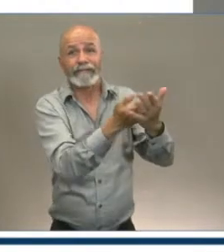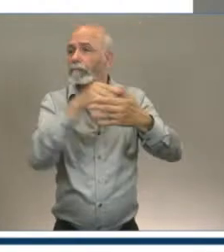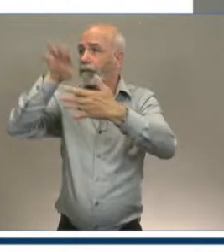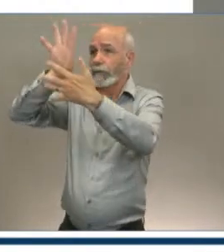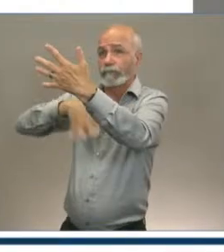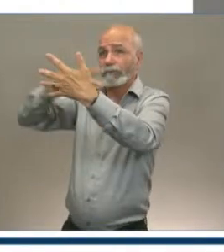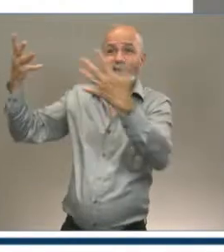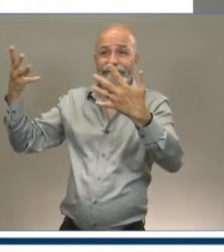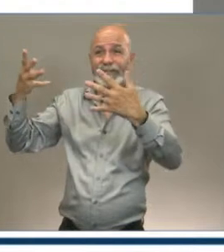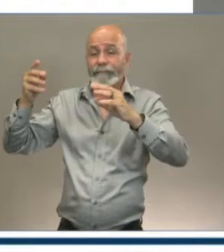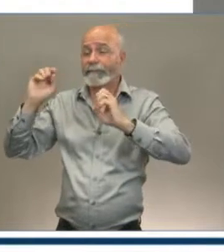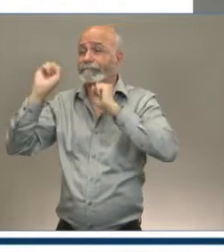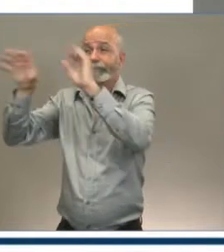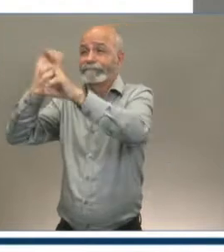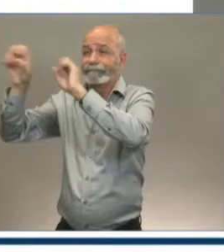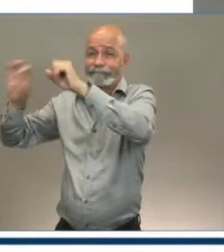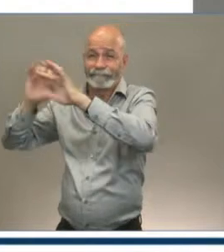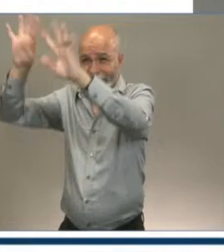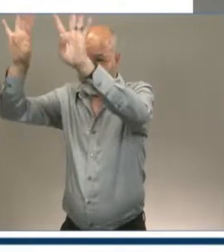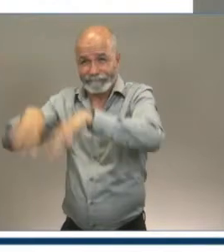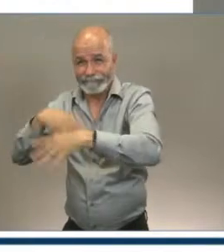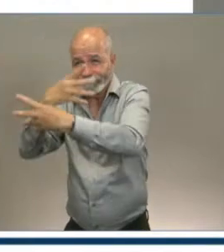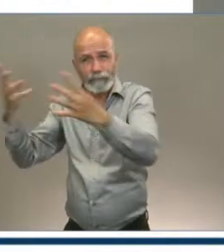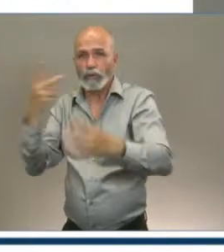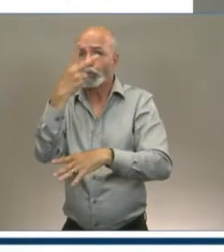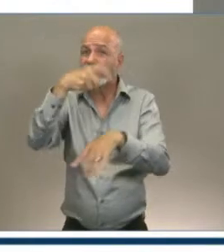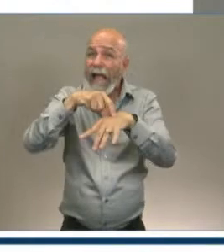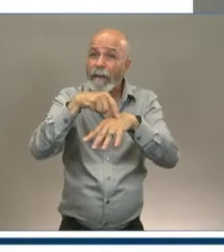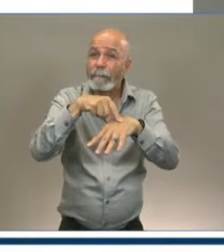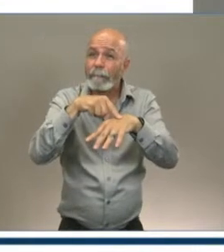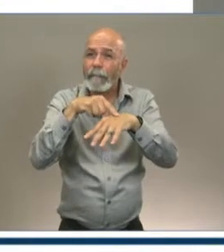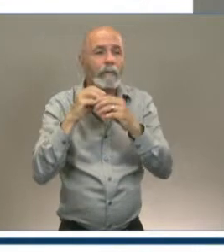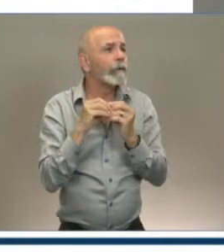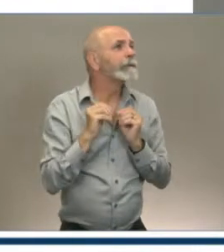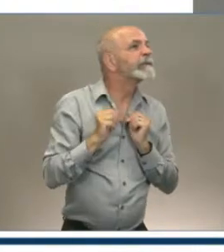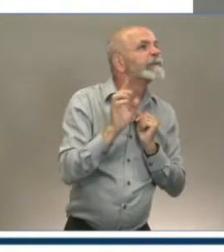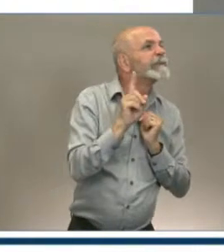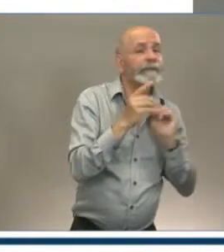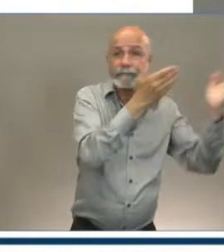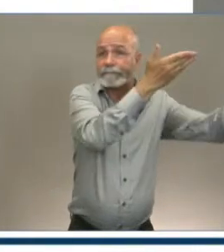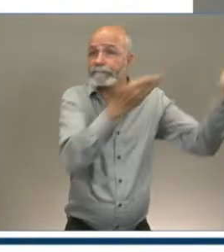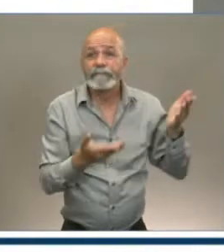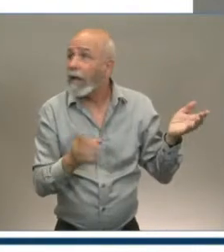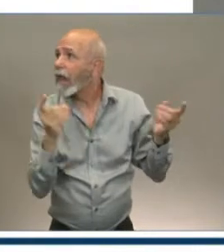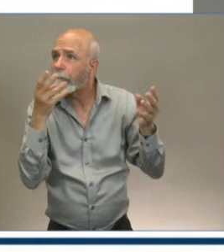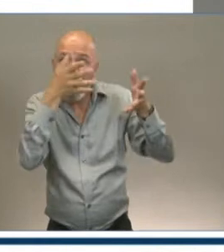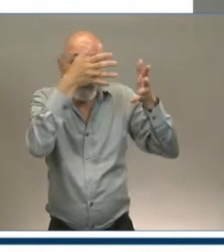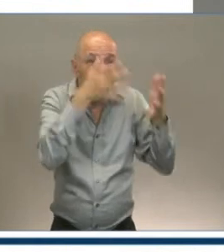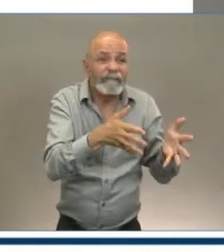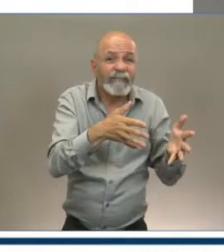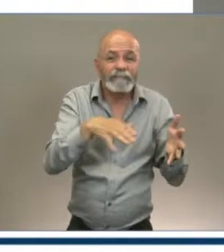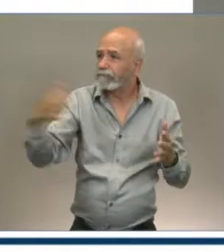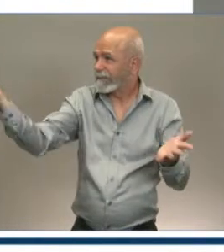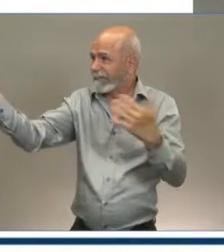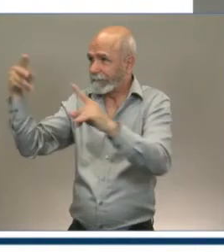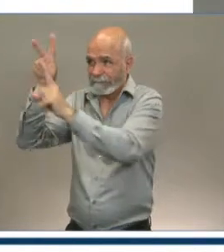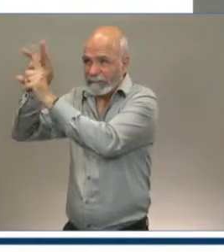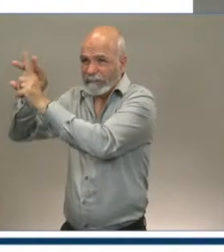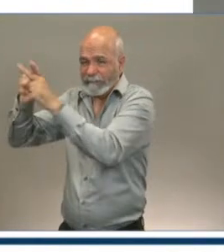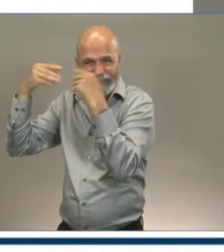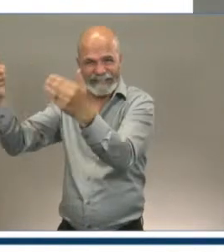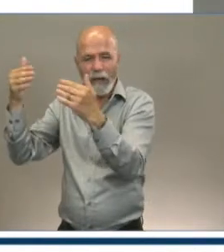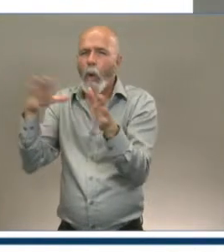day within the certainty of our guaranteed vaccine supply. So we're very flexible and nimble, but always